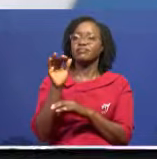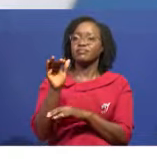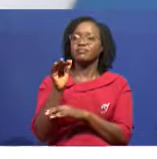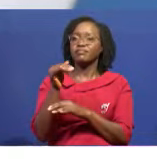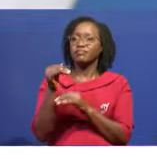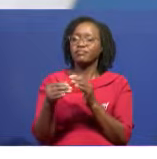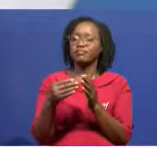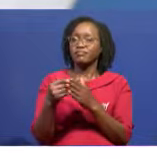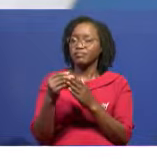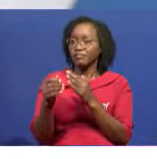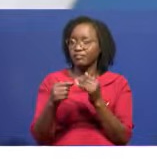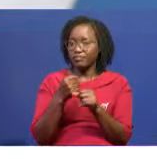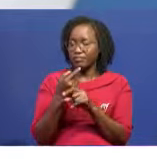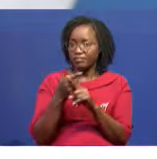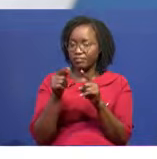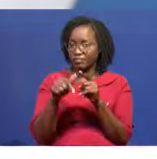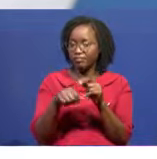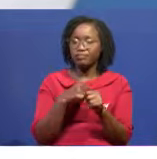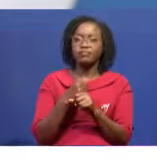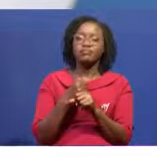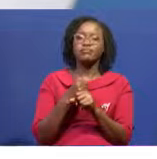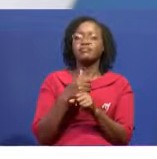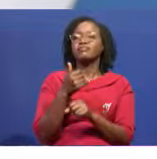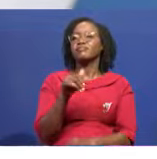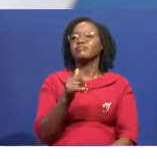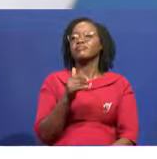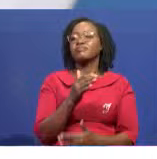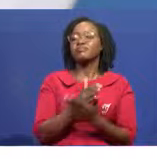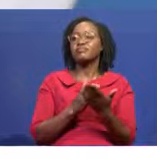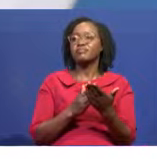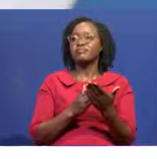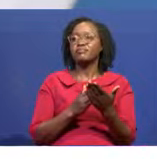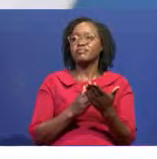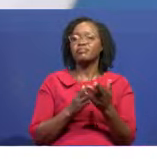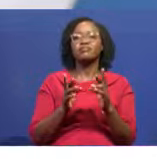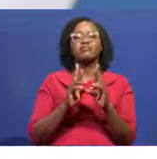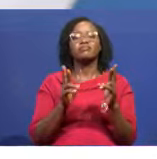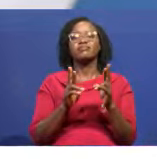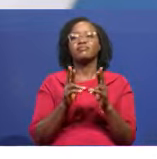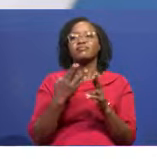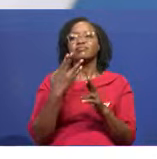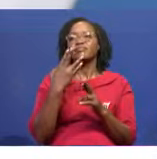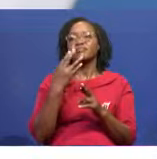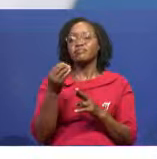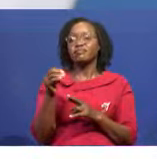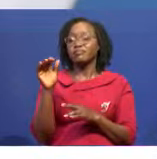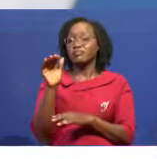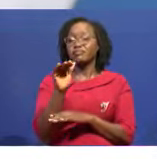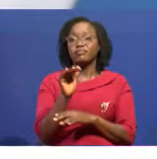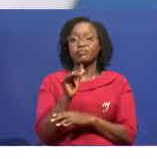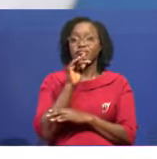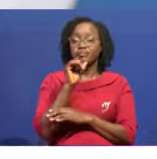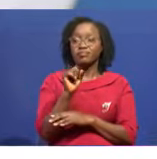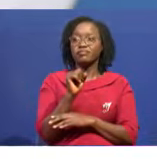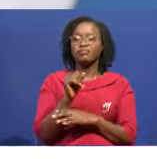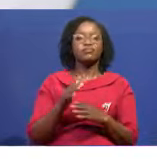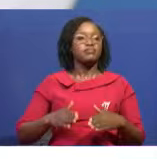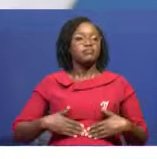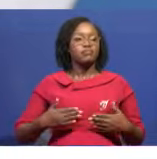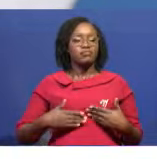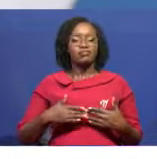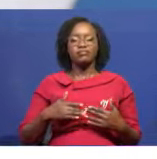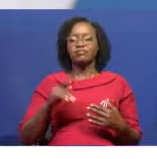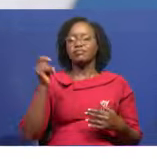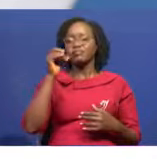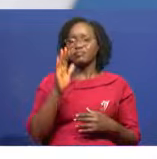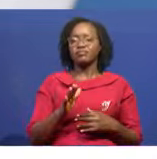end of the financial year. But this year we are not yet half the financial year and we're already at 400 requests. So we are happy that a lot of